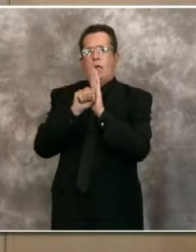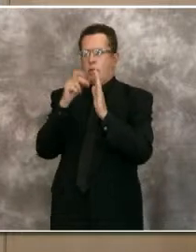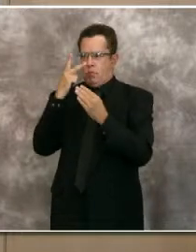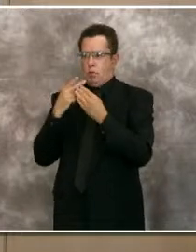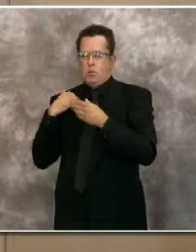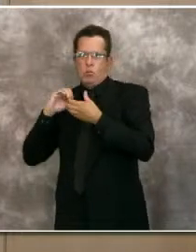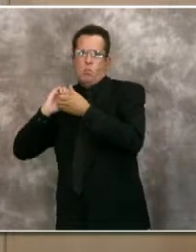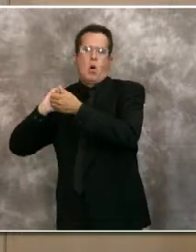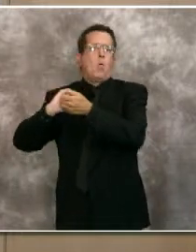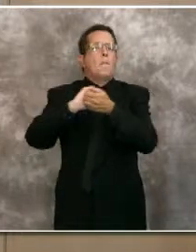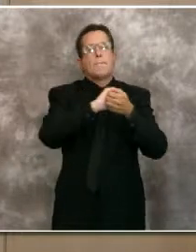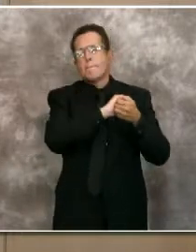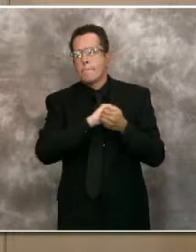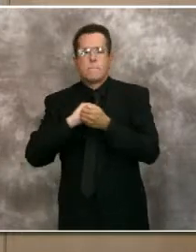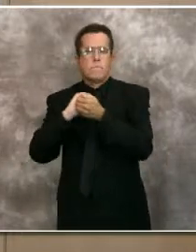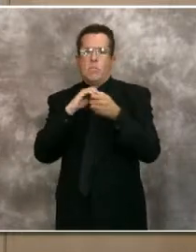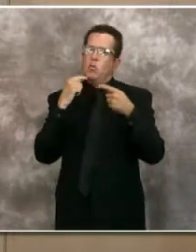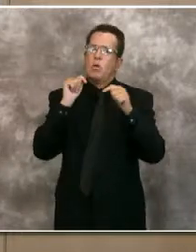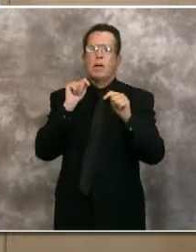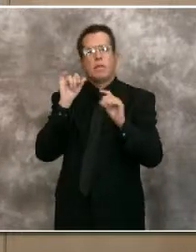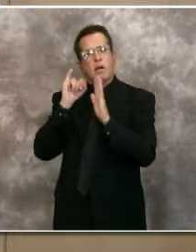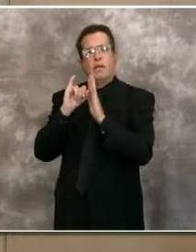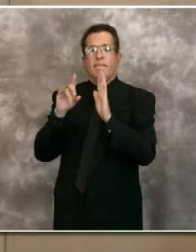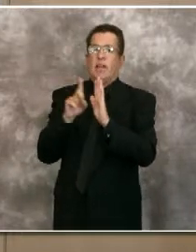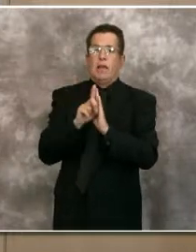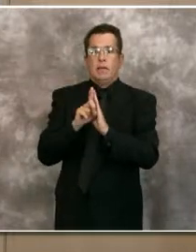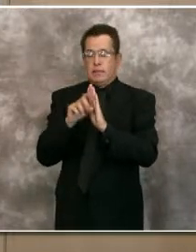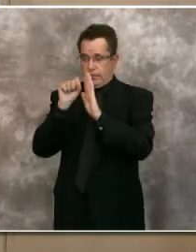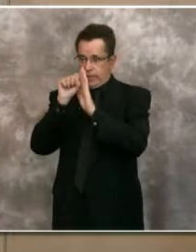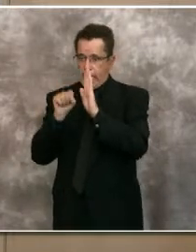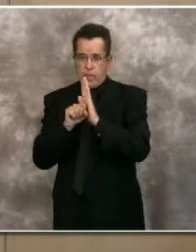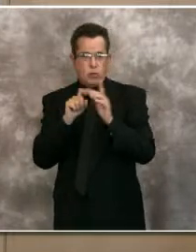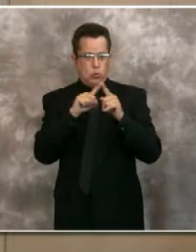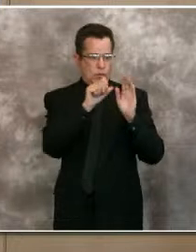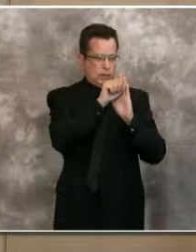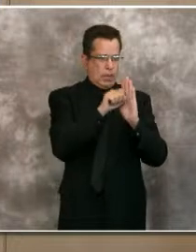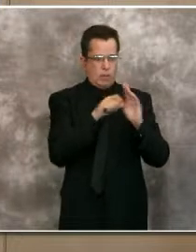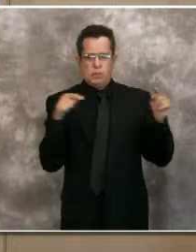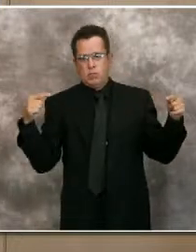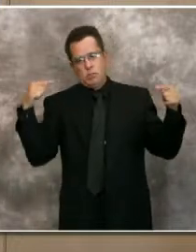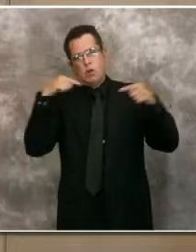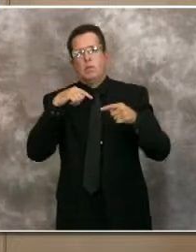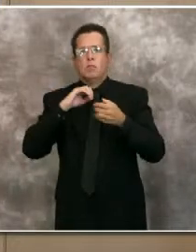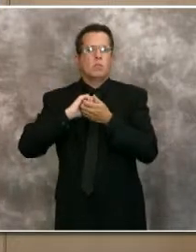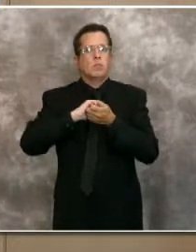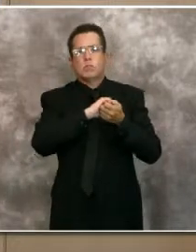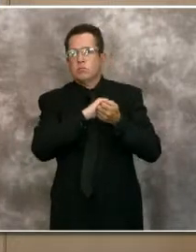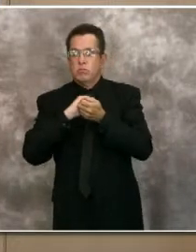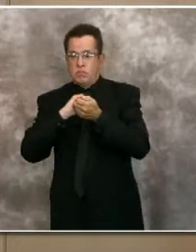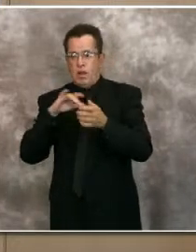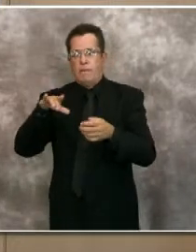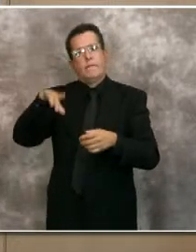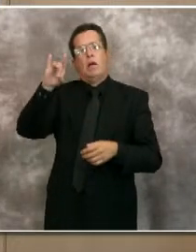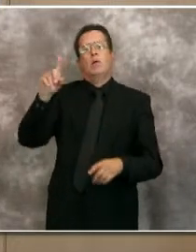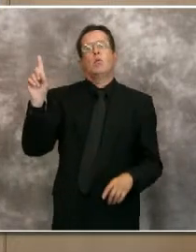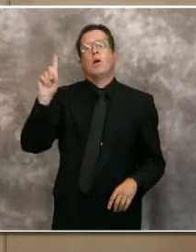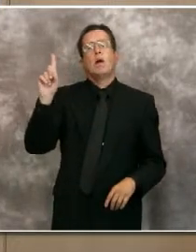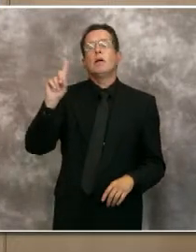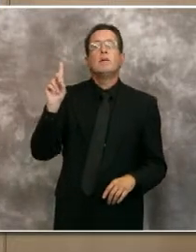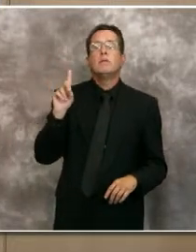they could identify state-to-state jurisdictions, and then the state jurisdiction would